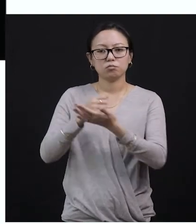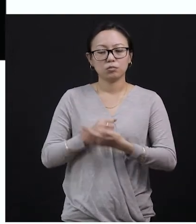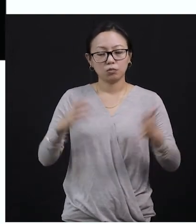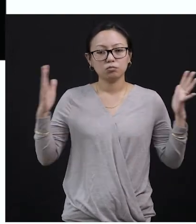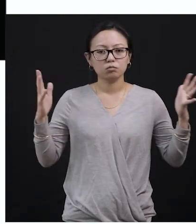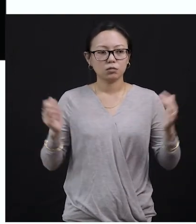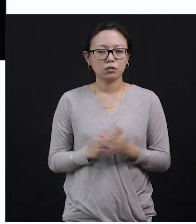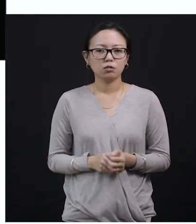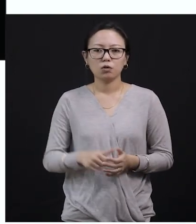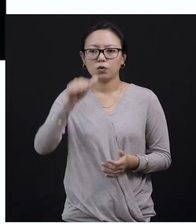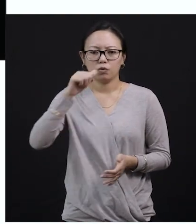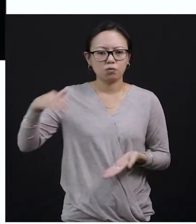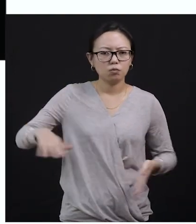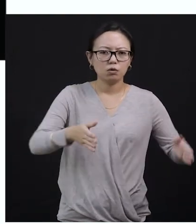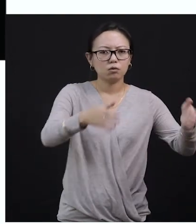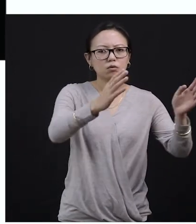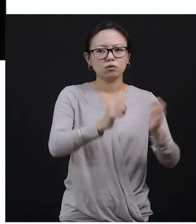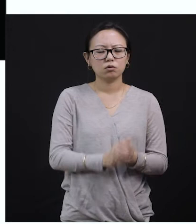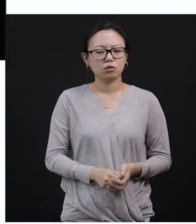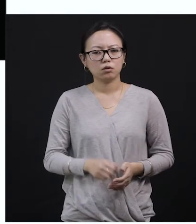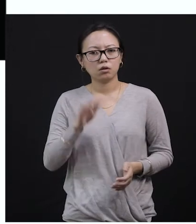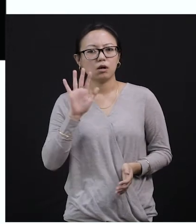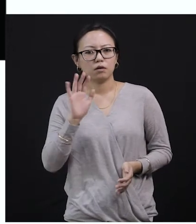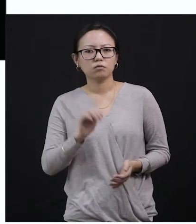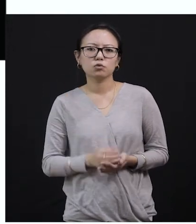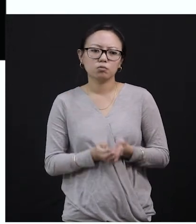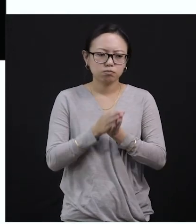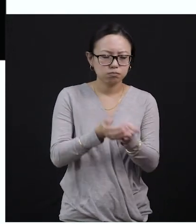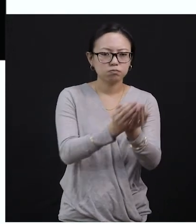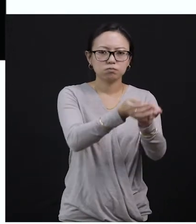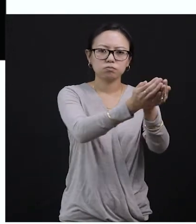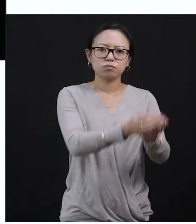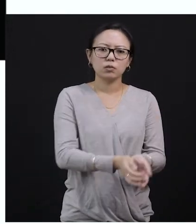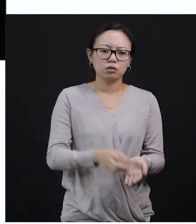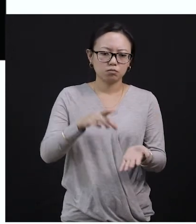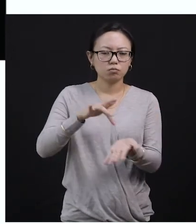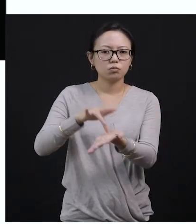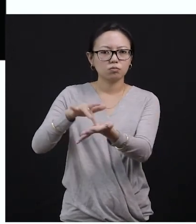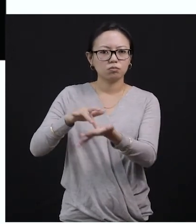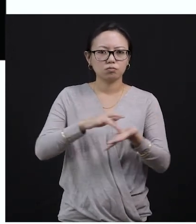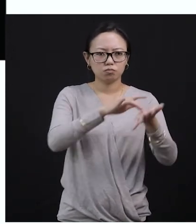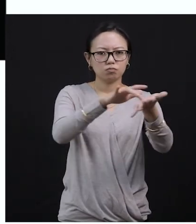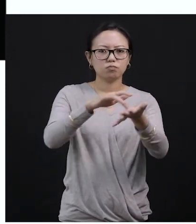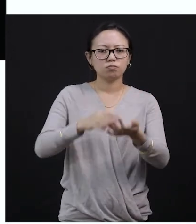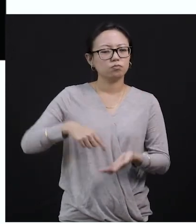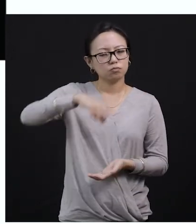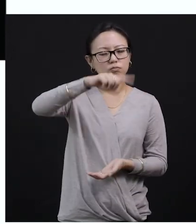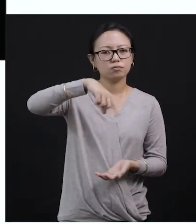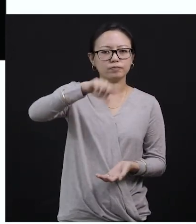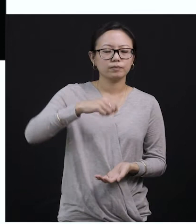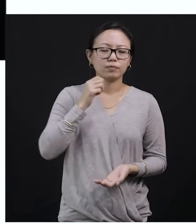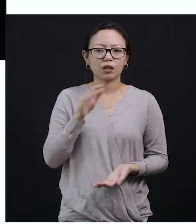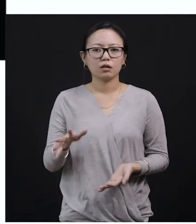they were able to transport the goods to other areas. Even the other kingdoms come to their land to buy things from